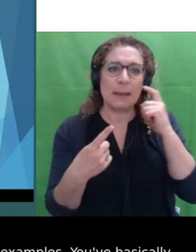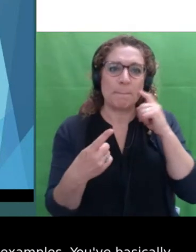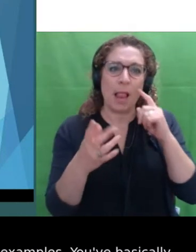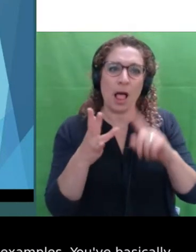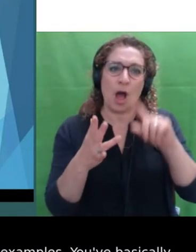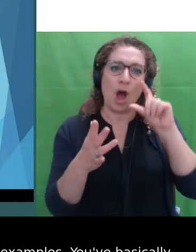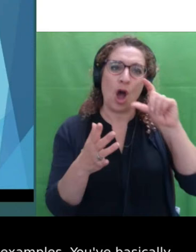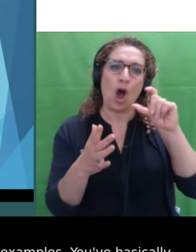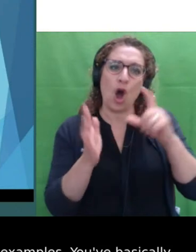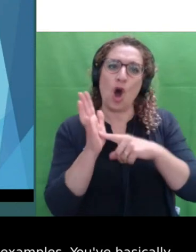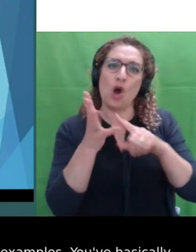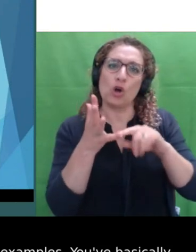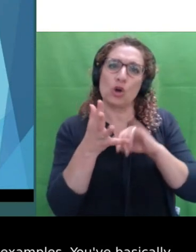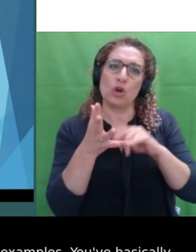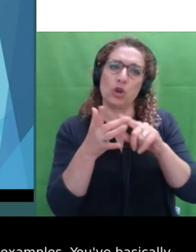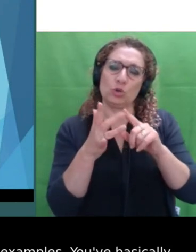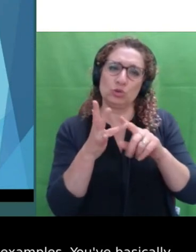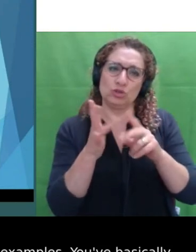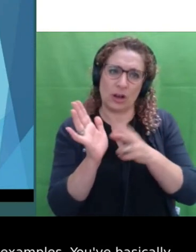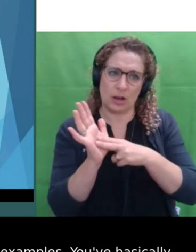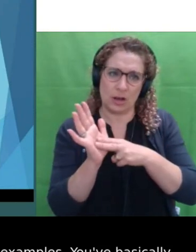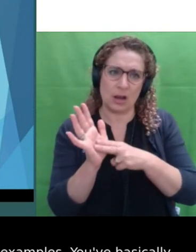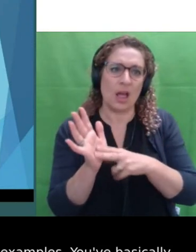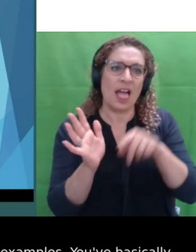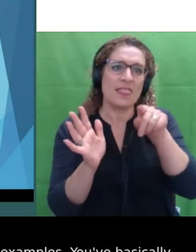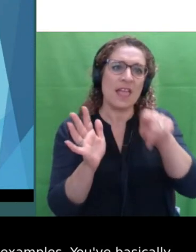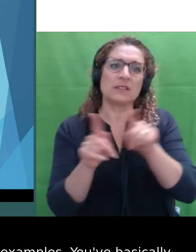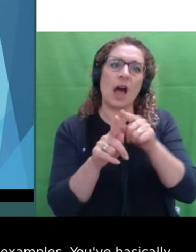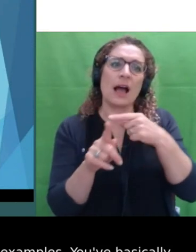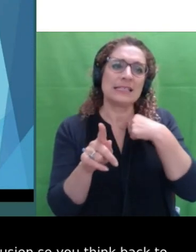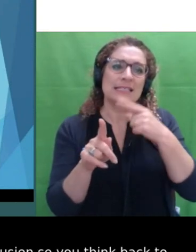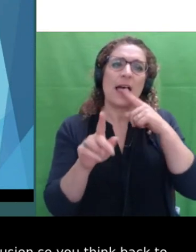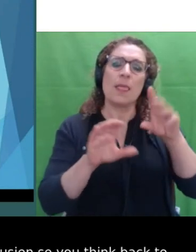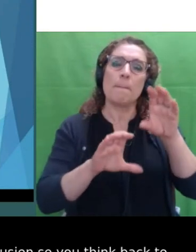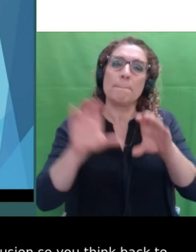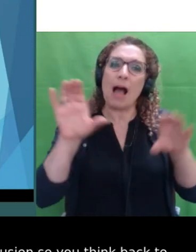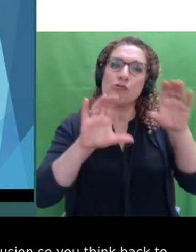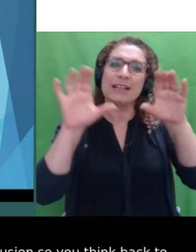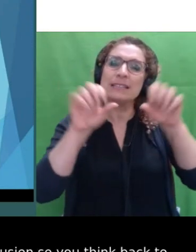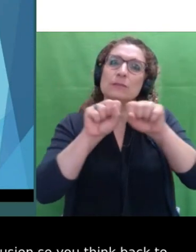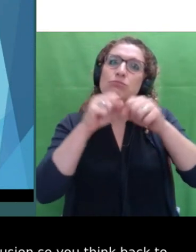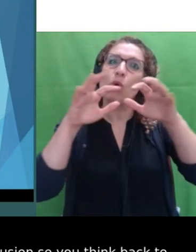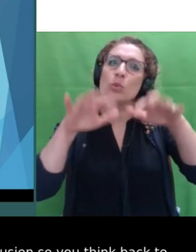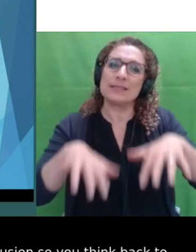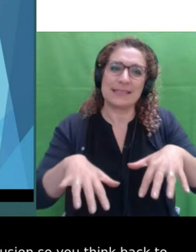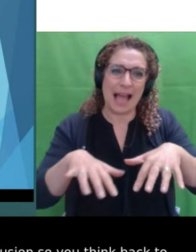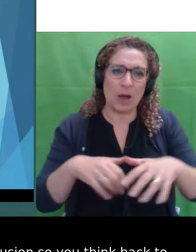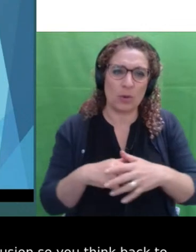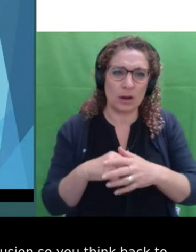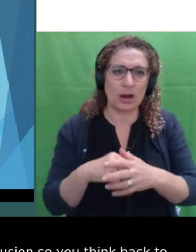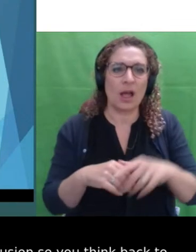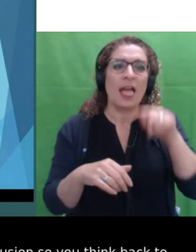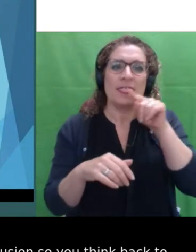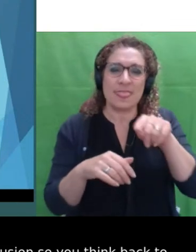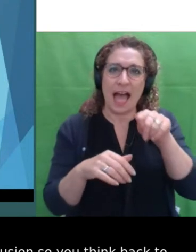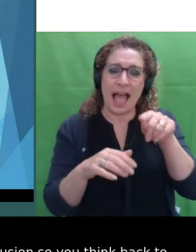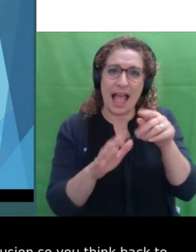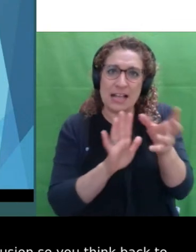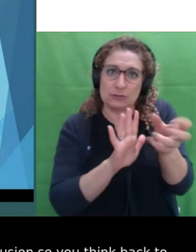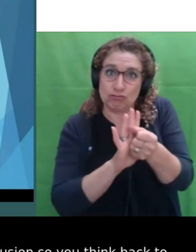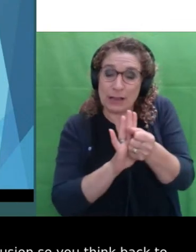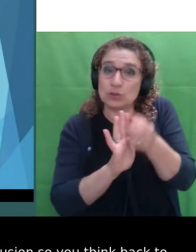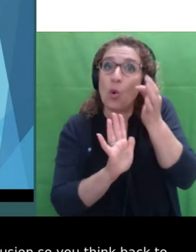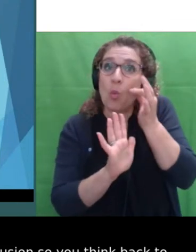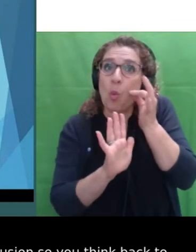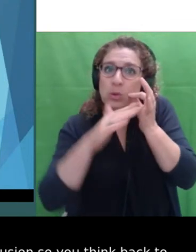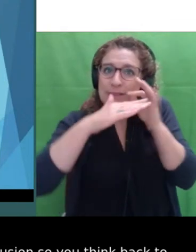beginning where we got this uh broken down barrier so the emollients occlude they trap water under the emollient and they